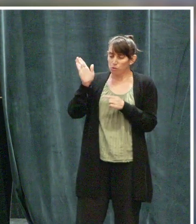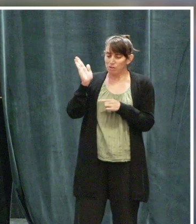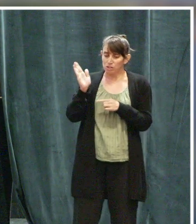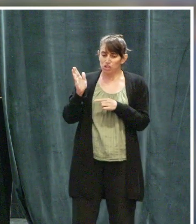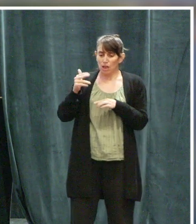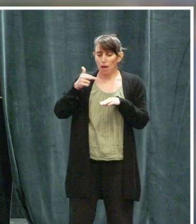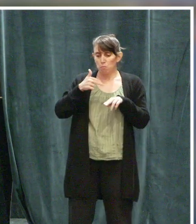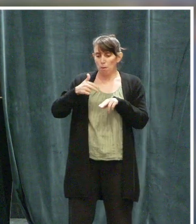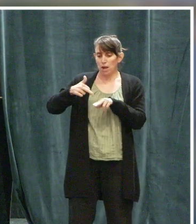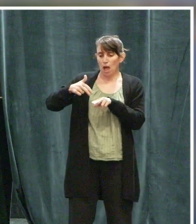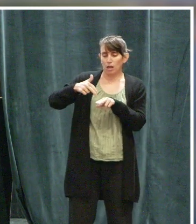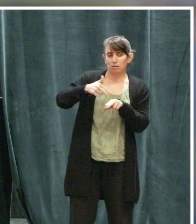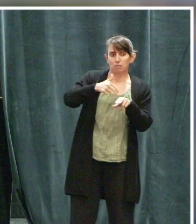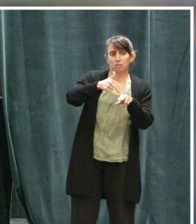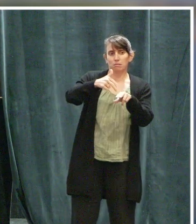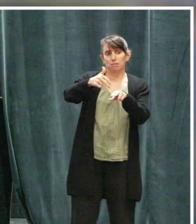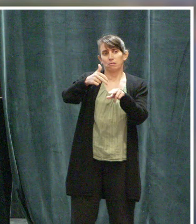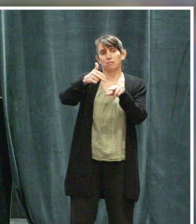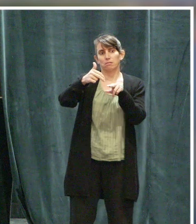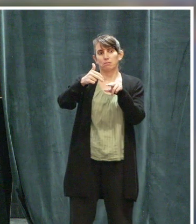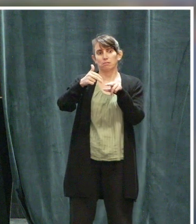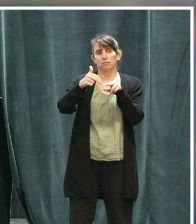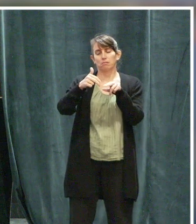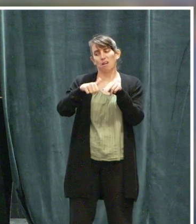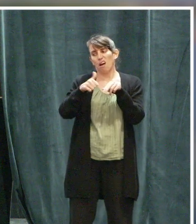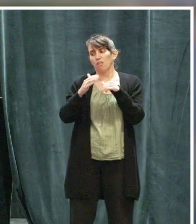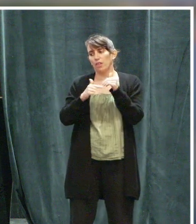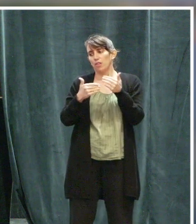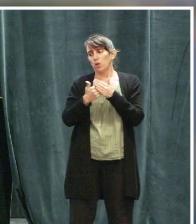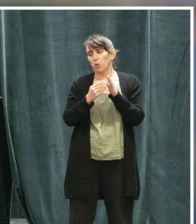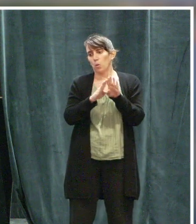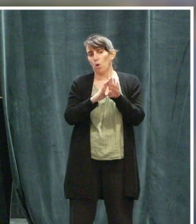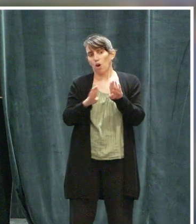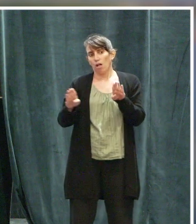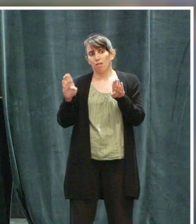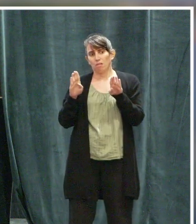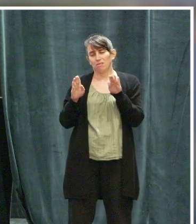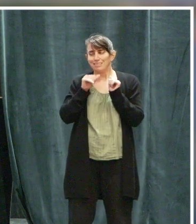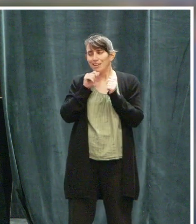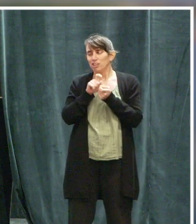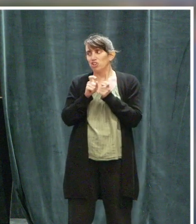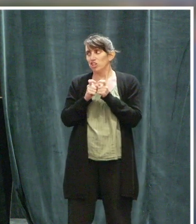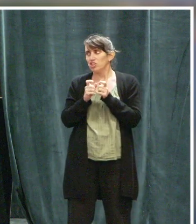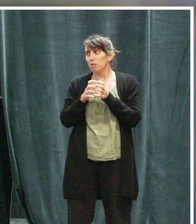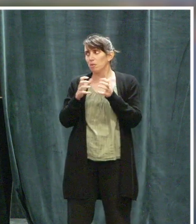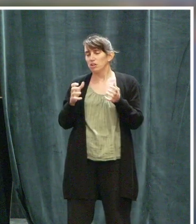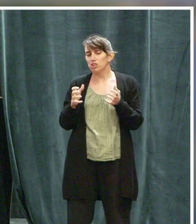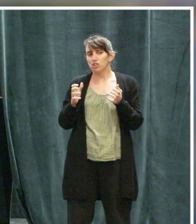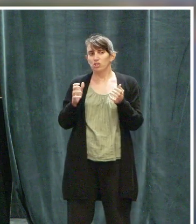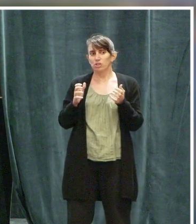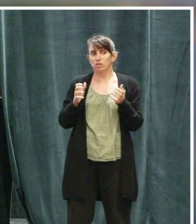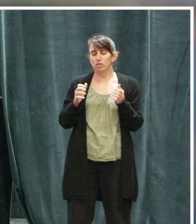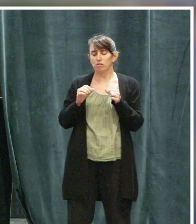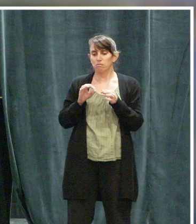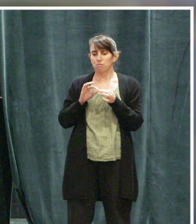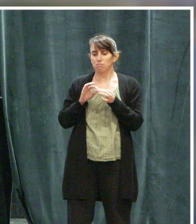promenade basically is doing it, other than the new wall, the FBS, is not really changing in terms of its